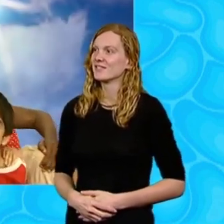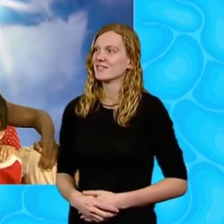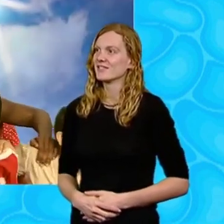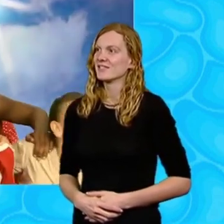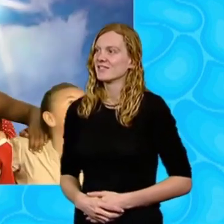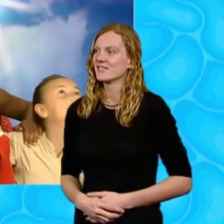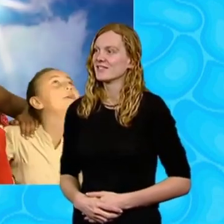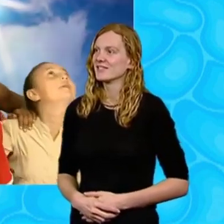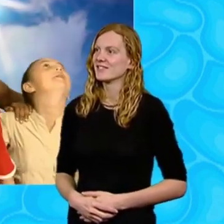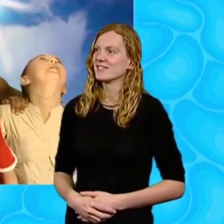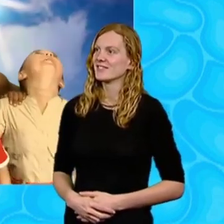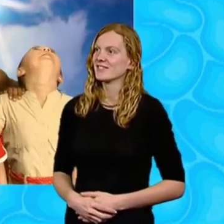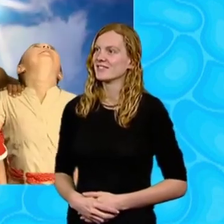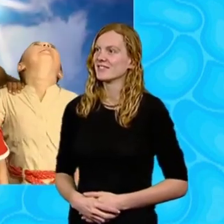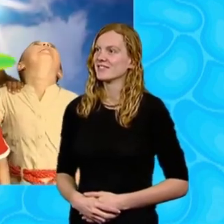airport.